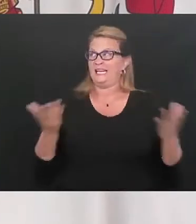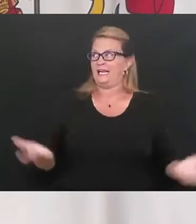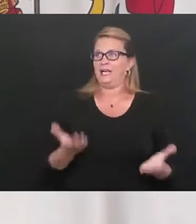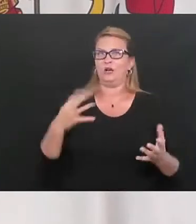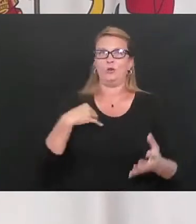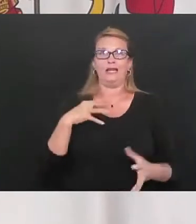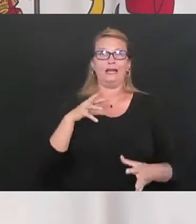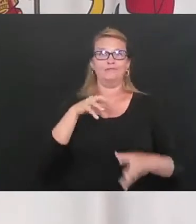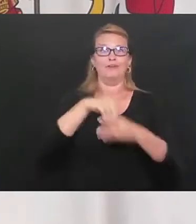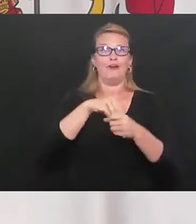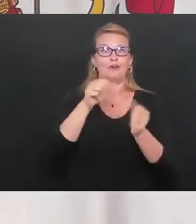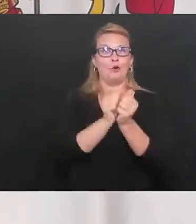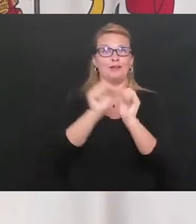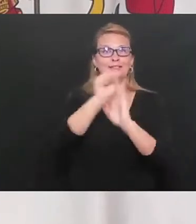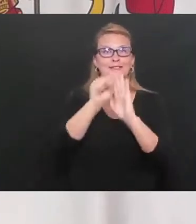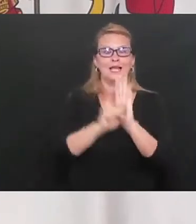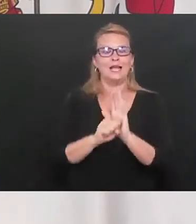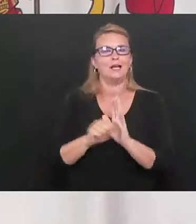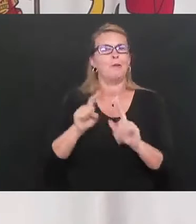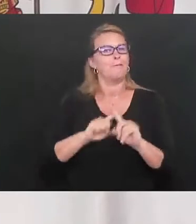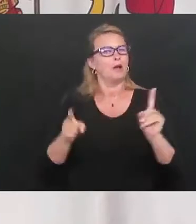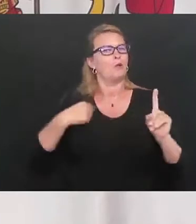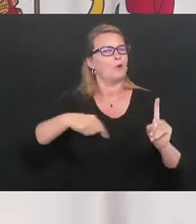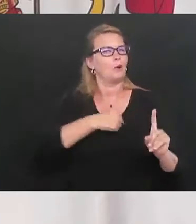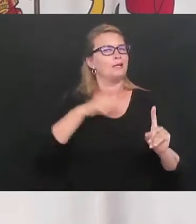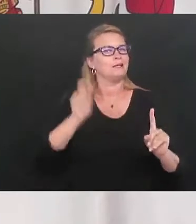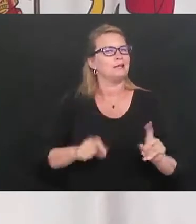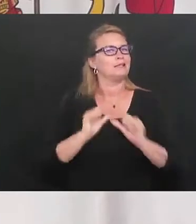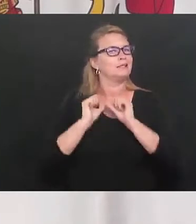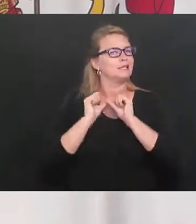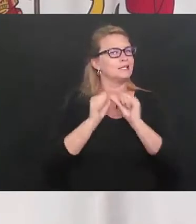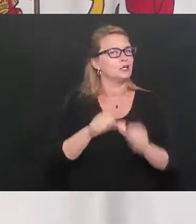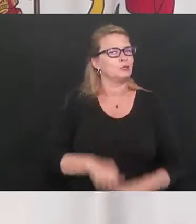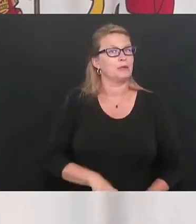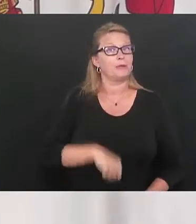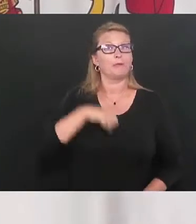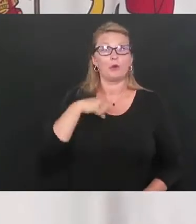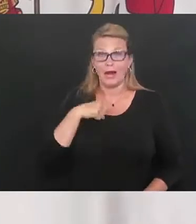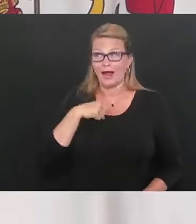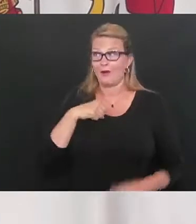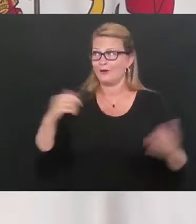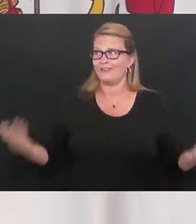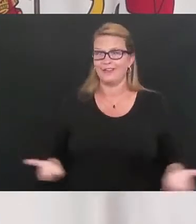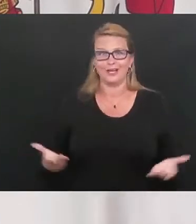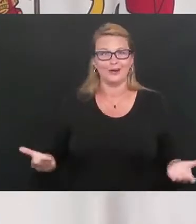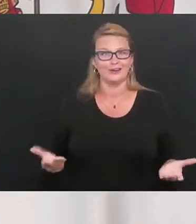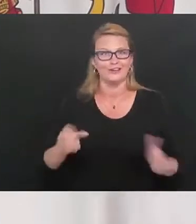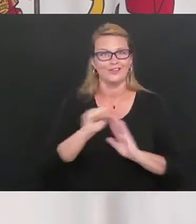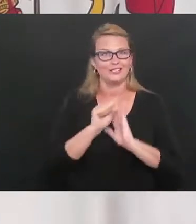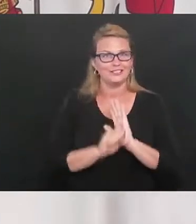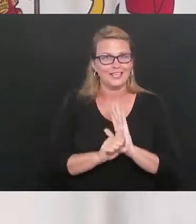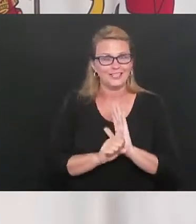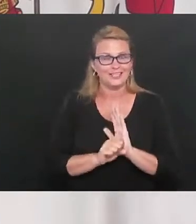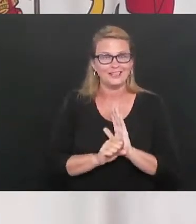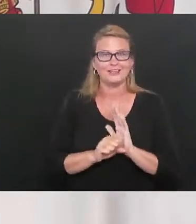much as we should. We should absolutely continue to be proud of our own pond, but some way, somehow,